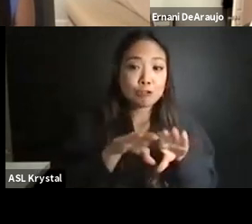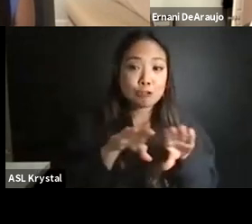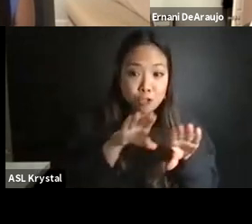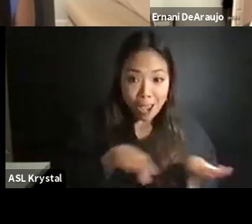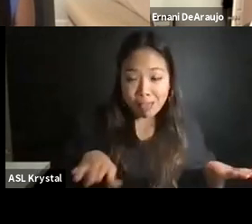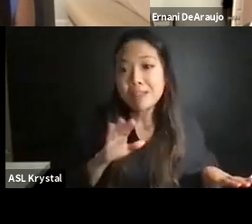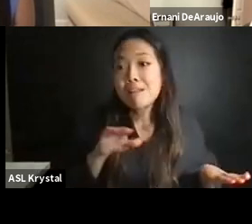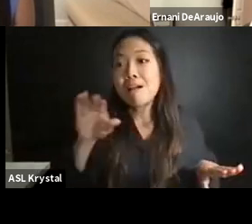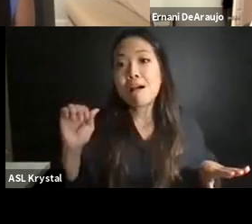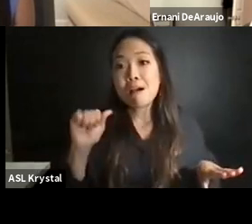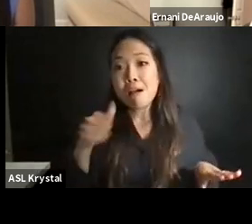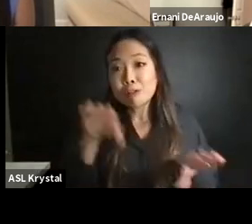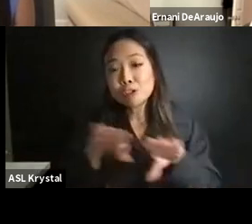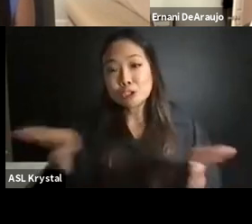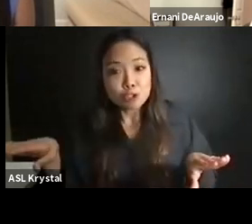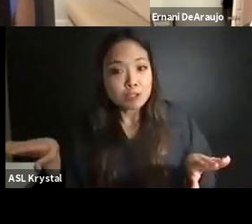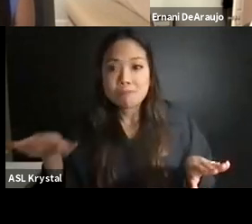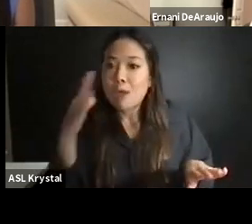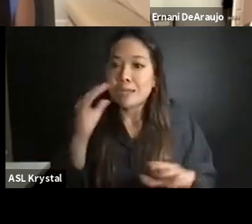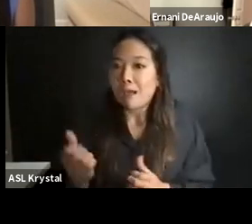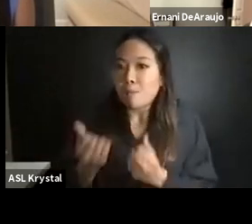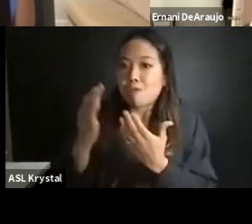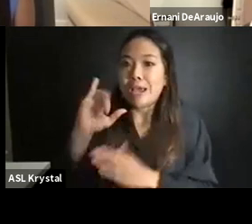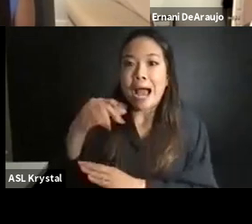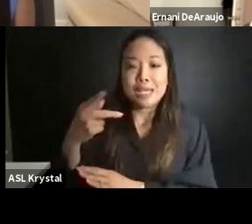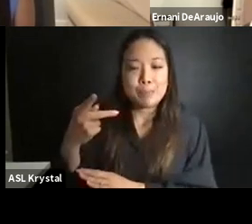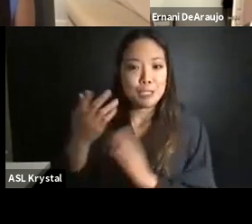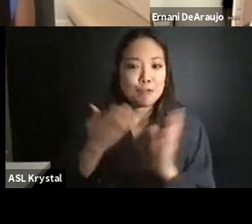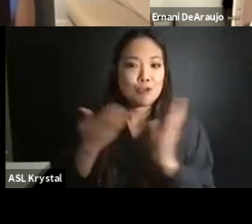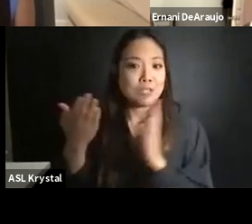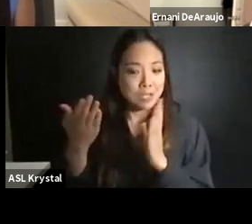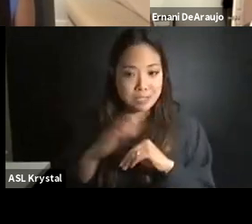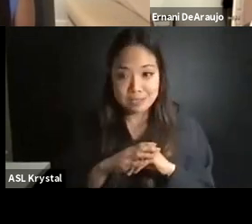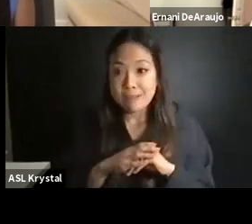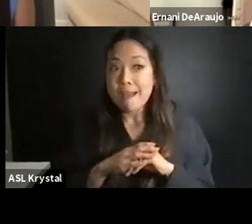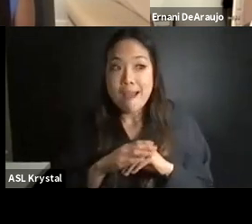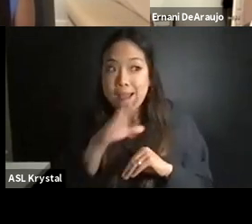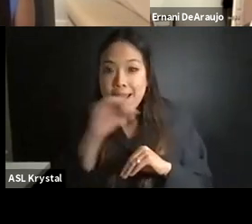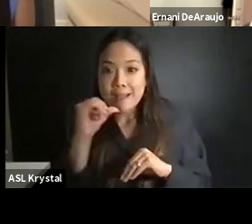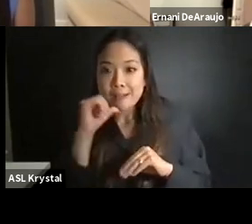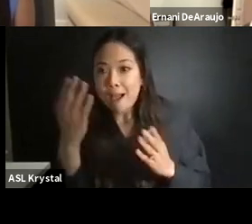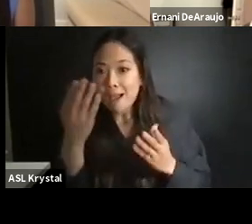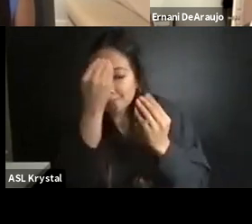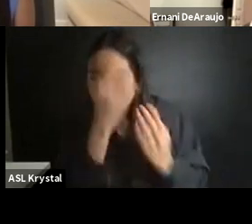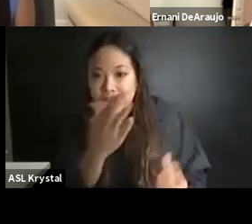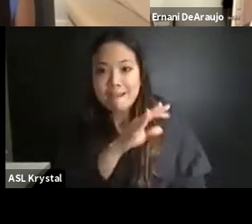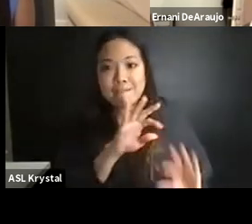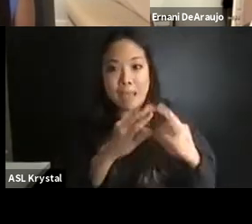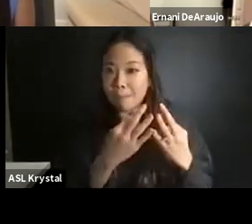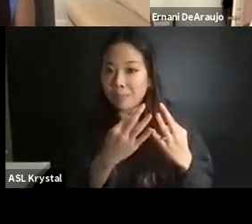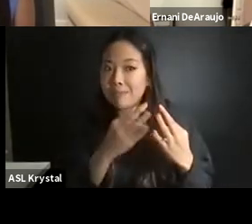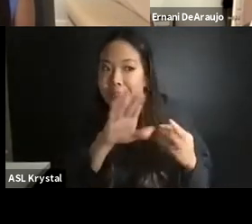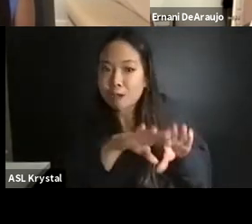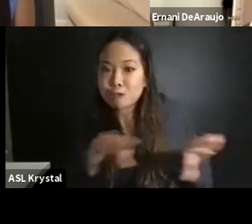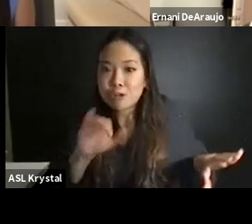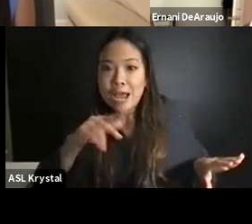providing iep services and simultaneously not notifying families that their children's iep services have